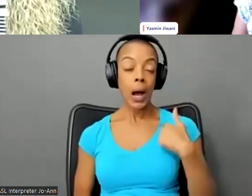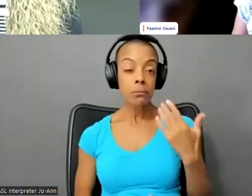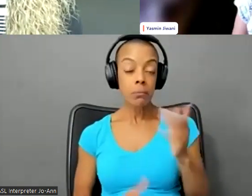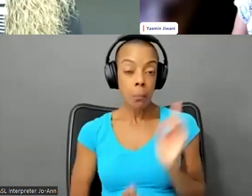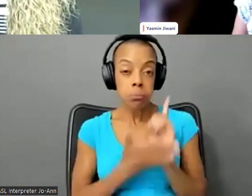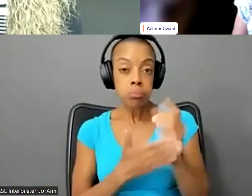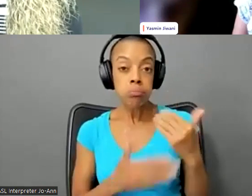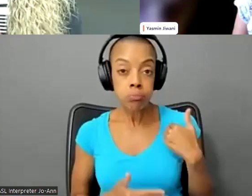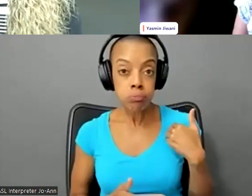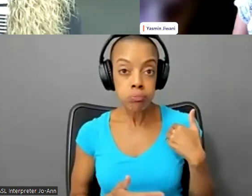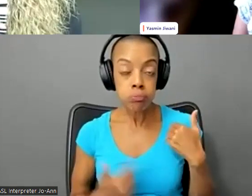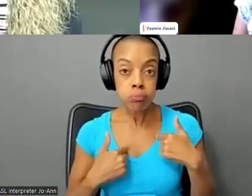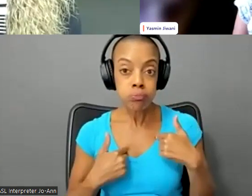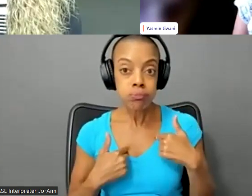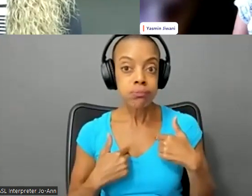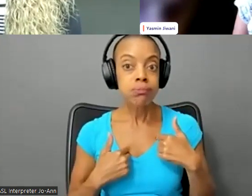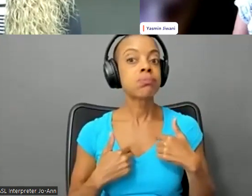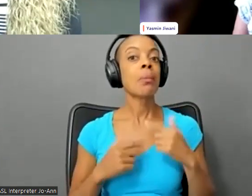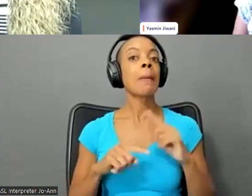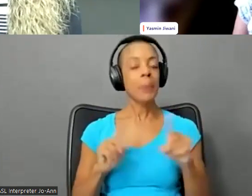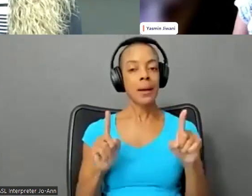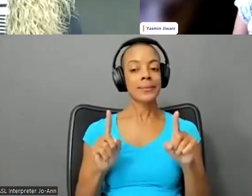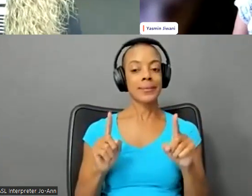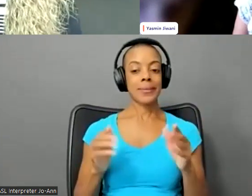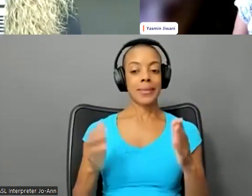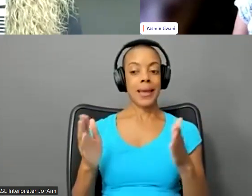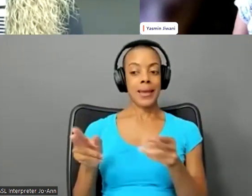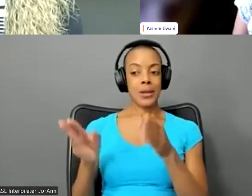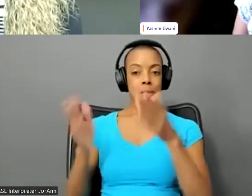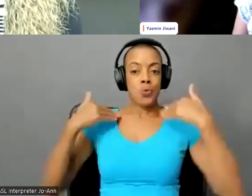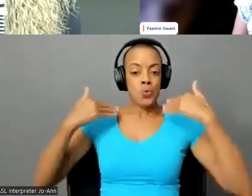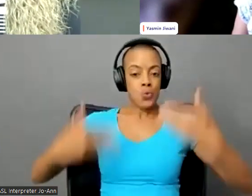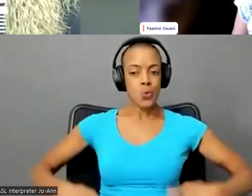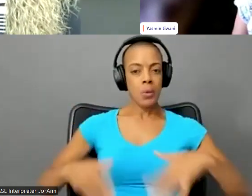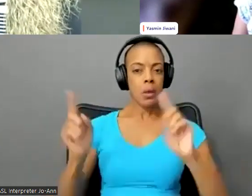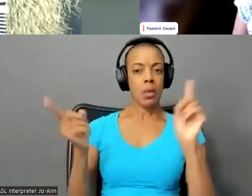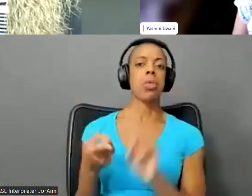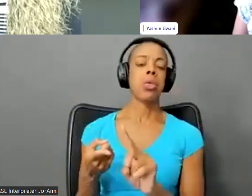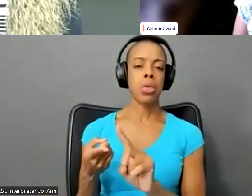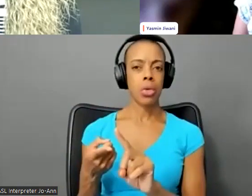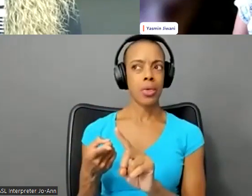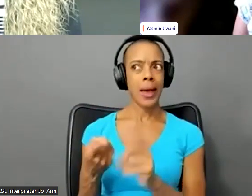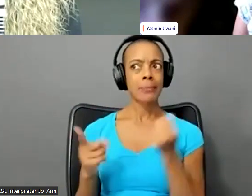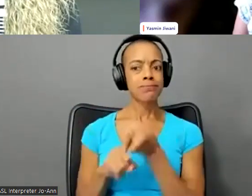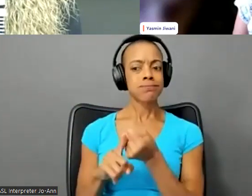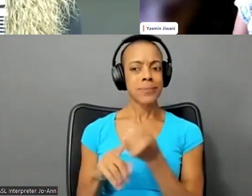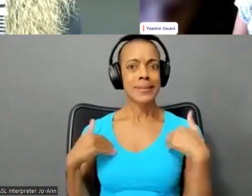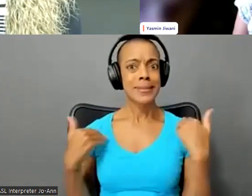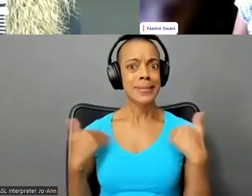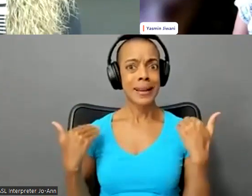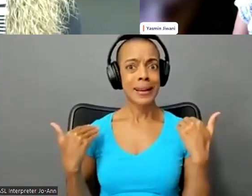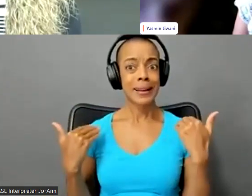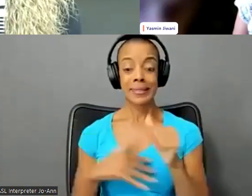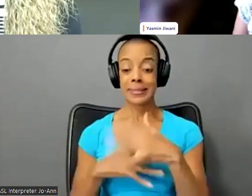but that dehumanizing happens very young. I mean, as Indigenous women have